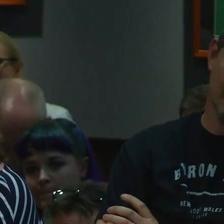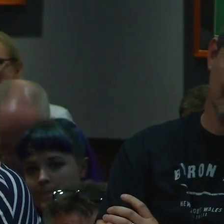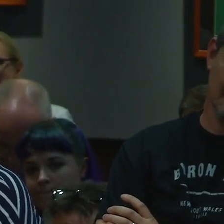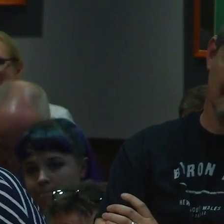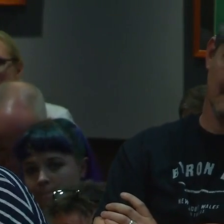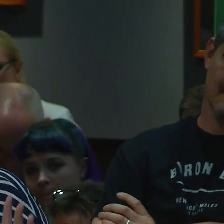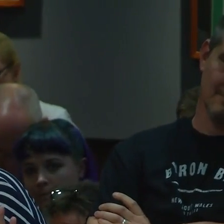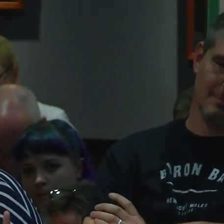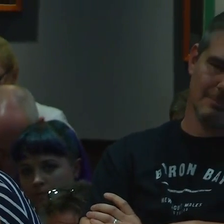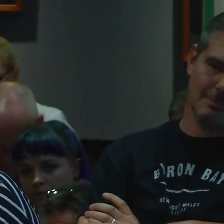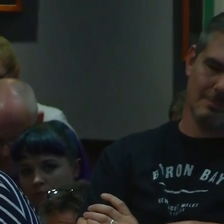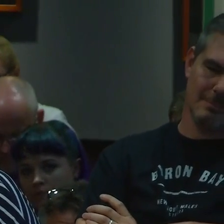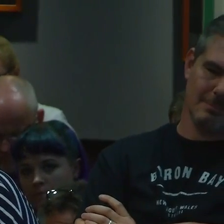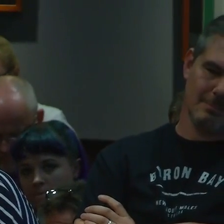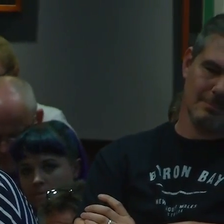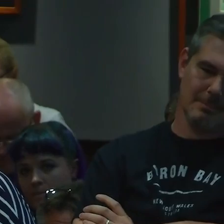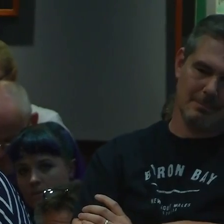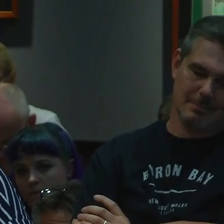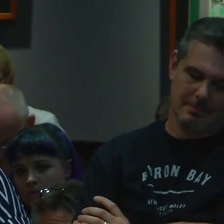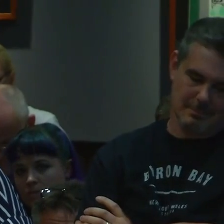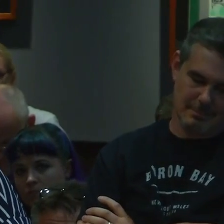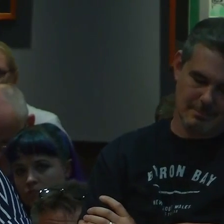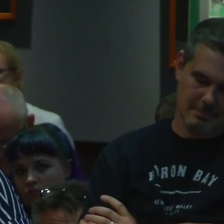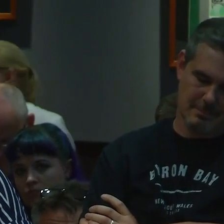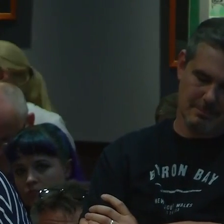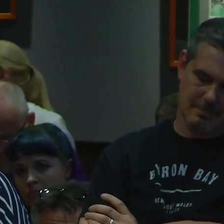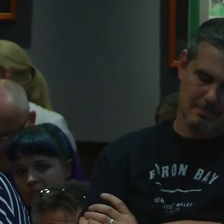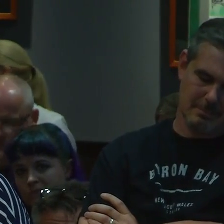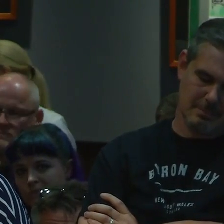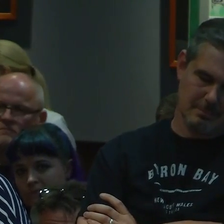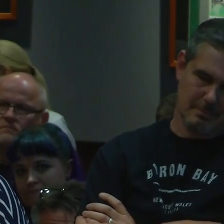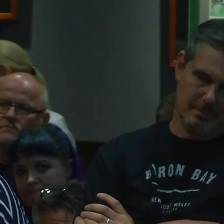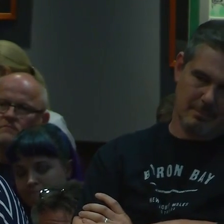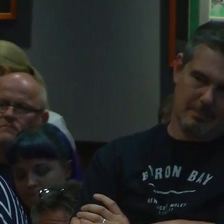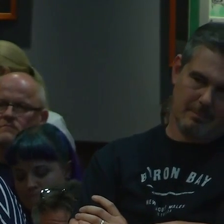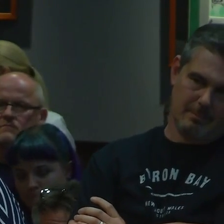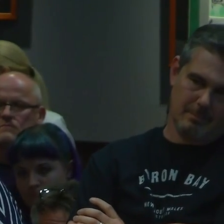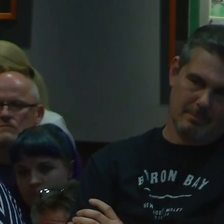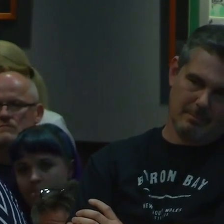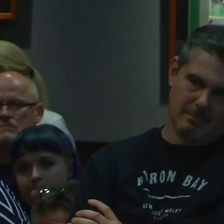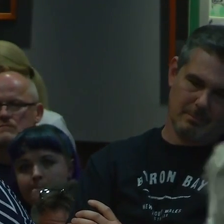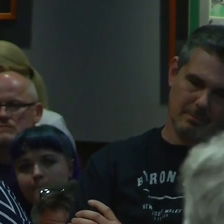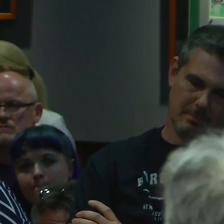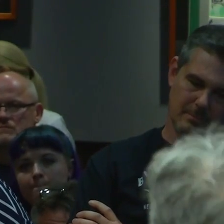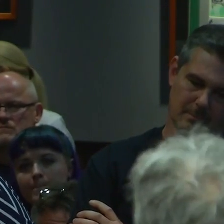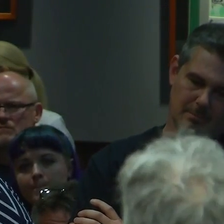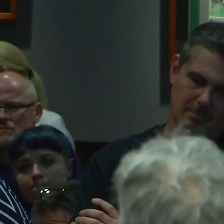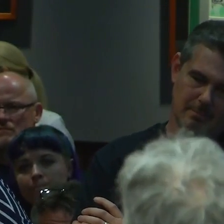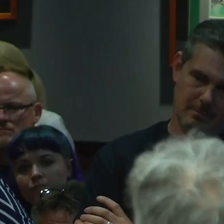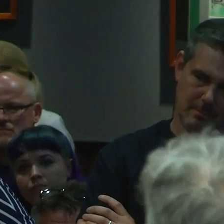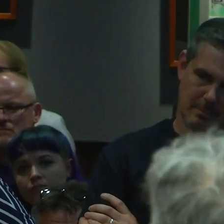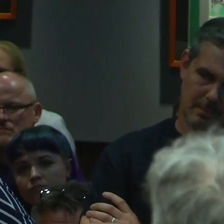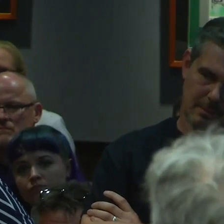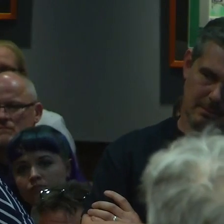be included in all of your bigger plans. But what are you trying to design it for? Is it 100% retention